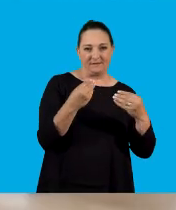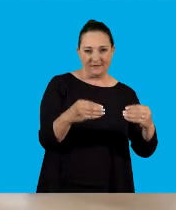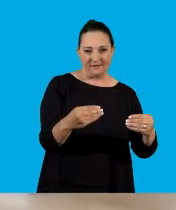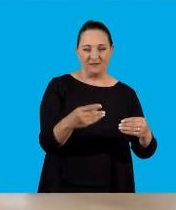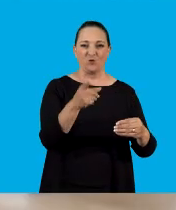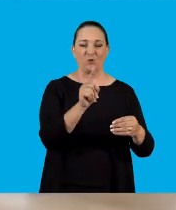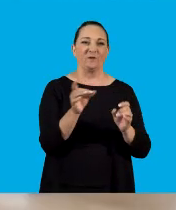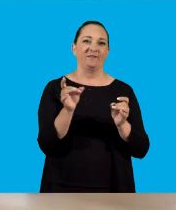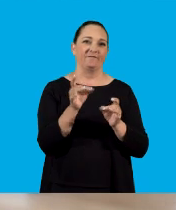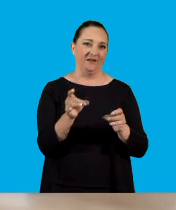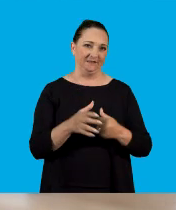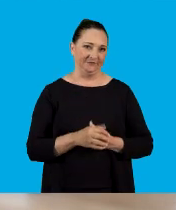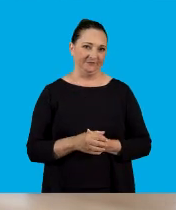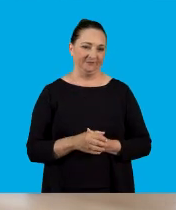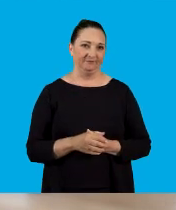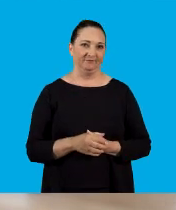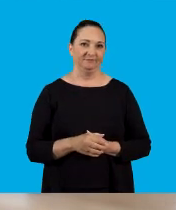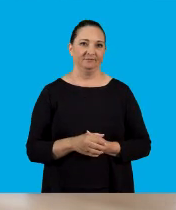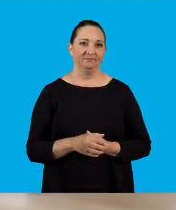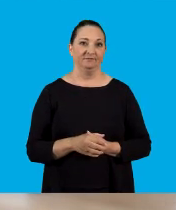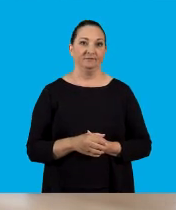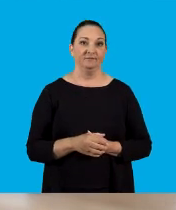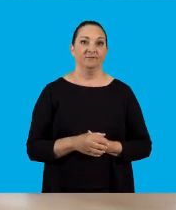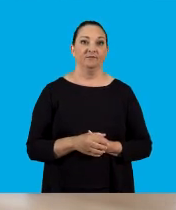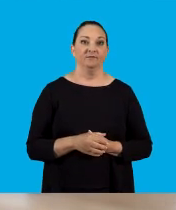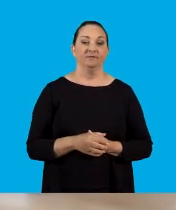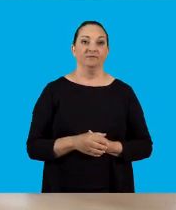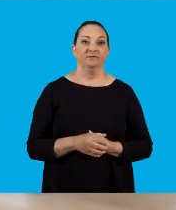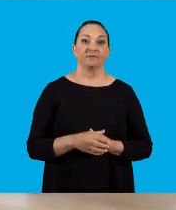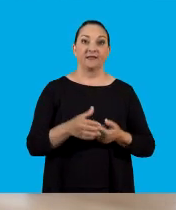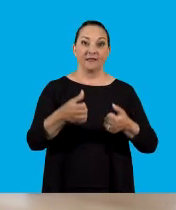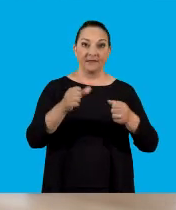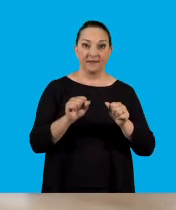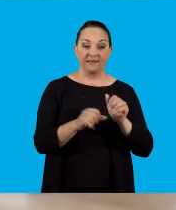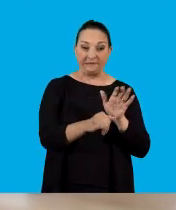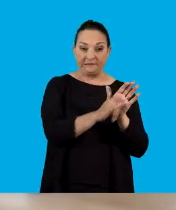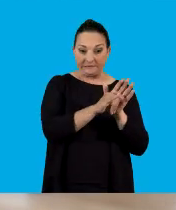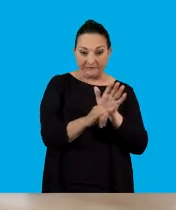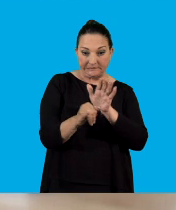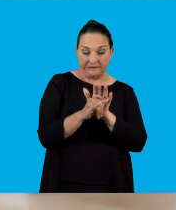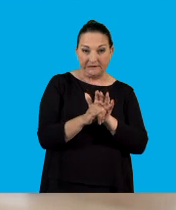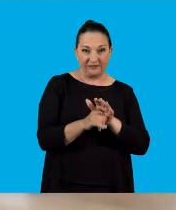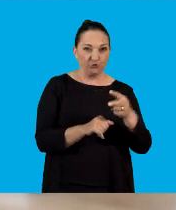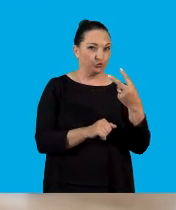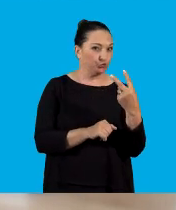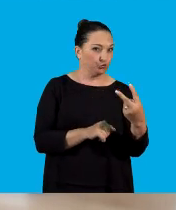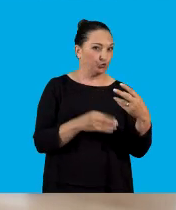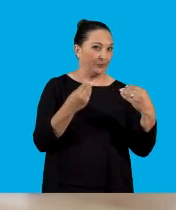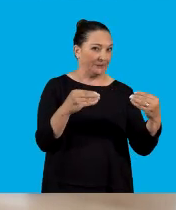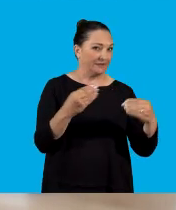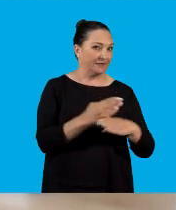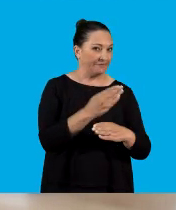function is affected and be able to identify, and remember we're talking about two